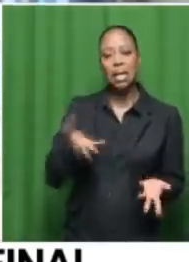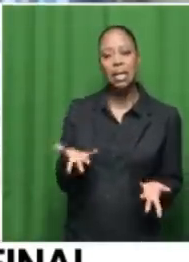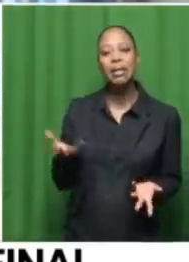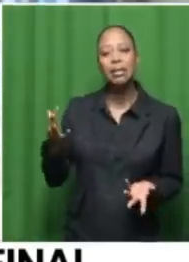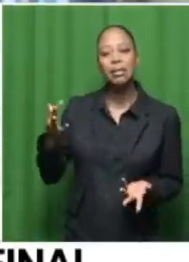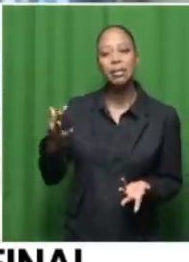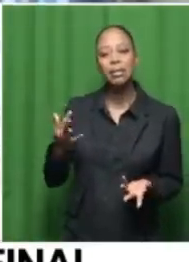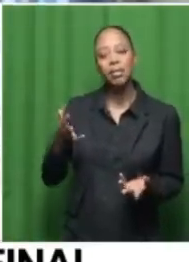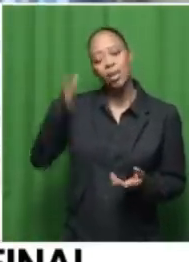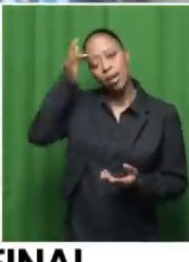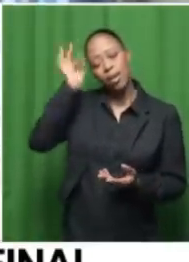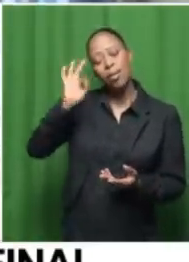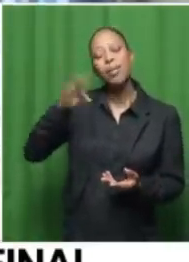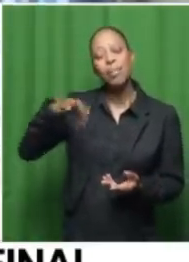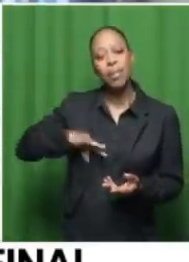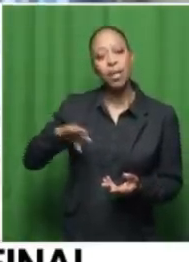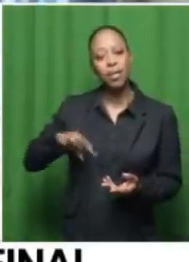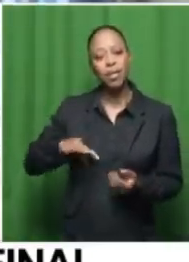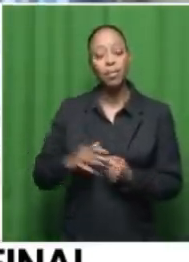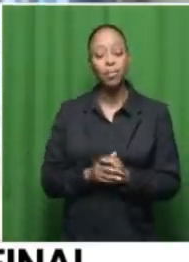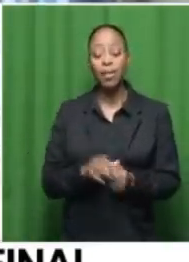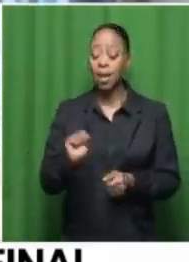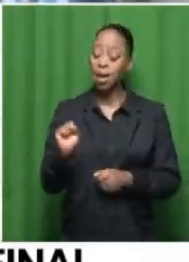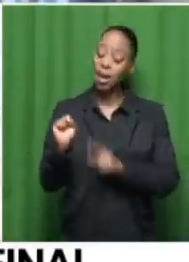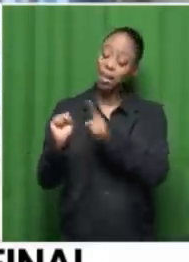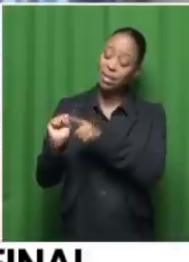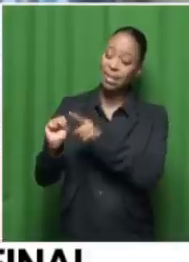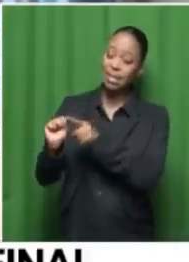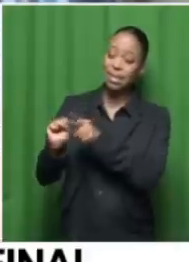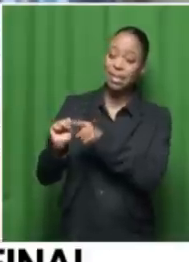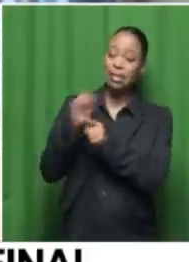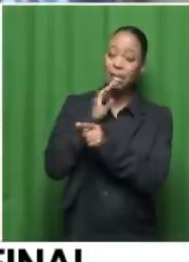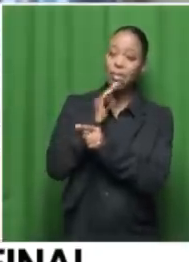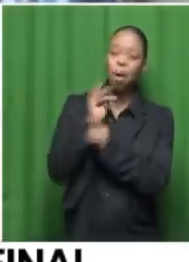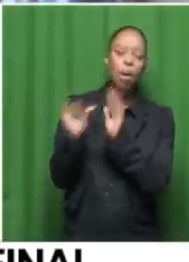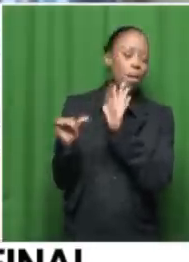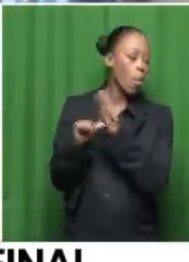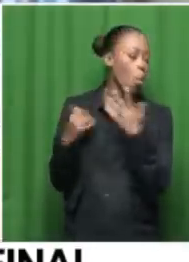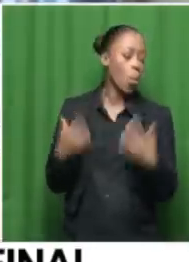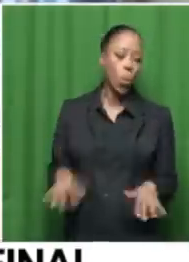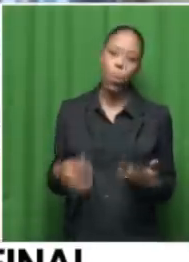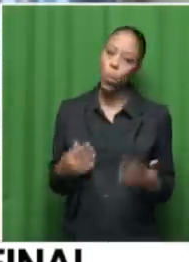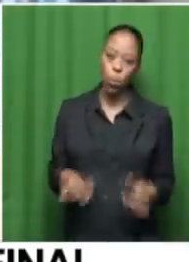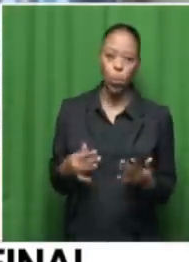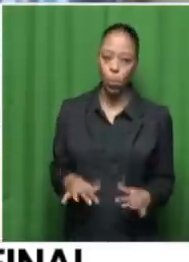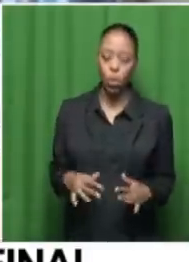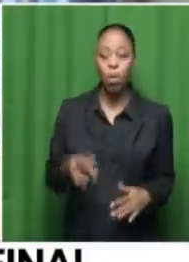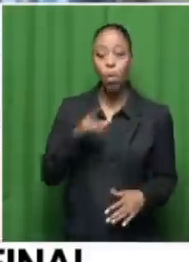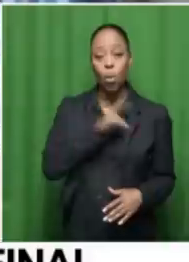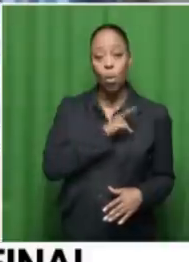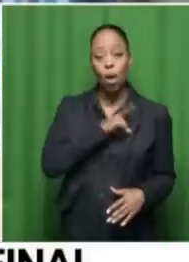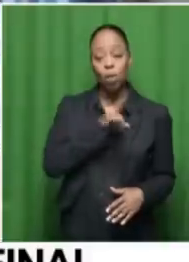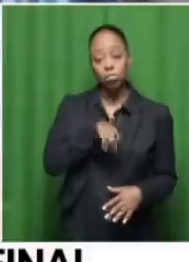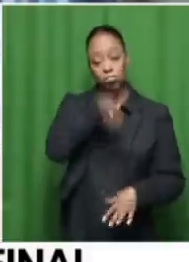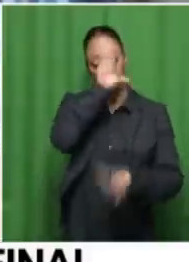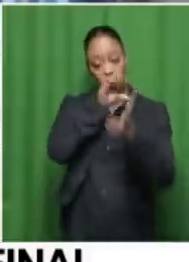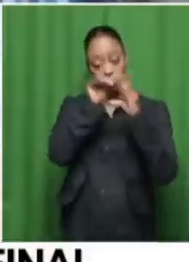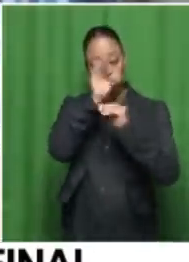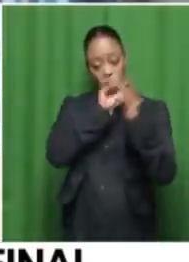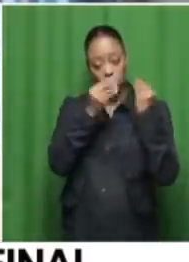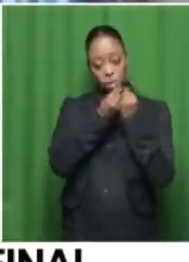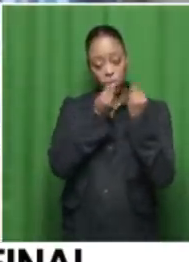satisfaction. The last S in STIRS is really the most important from the point of view of learning a